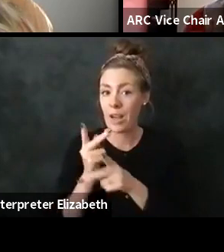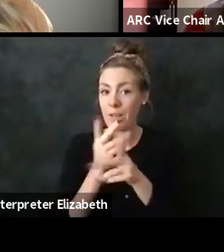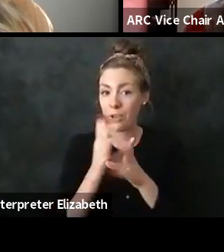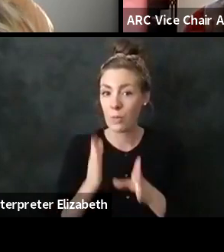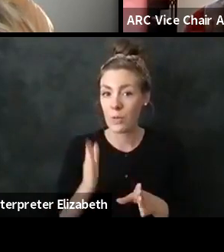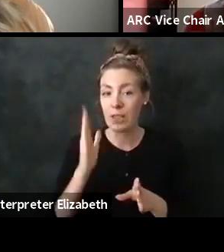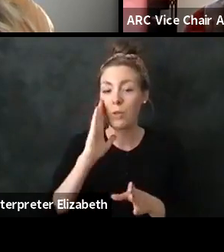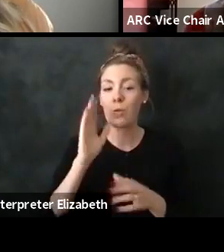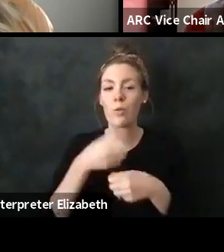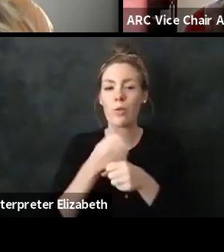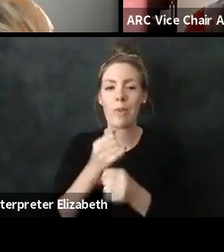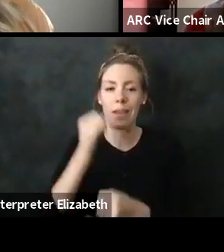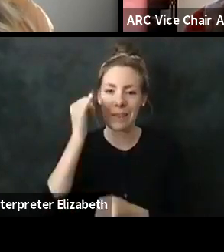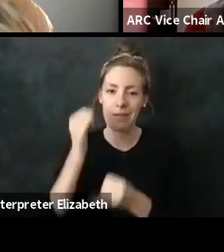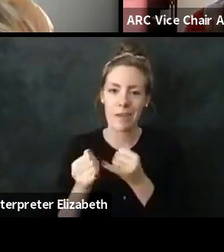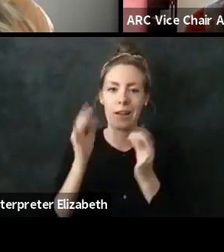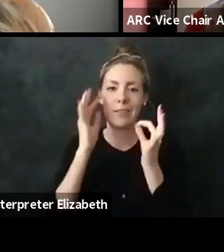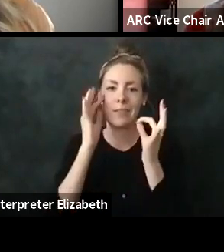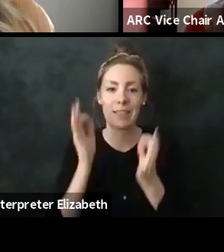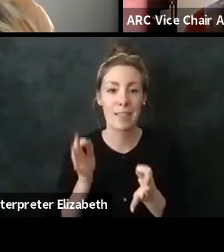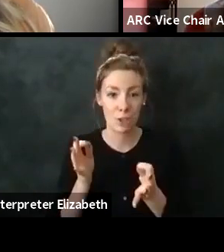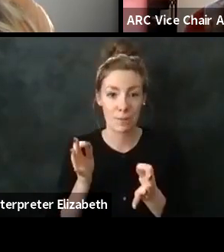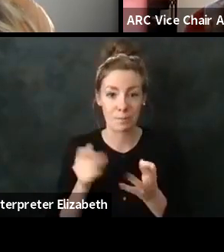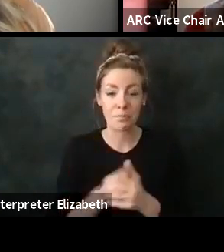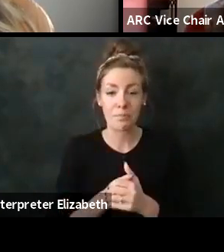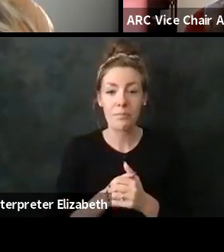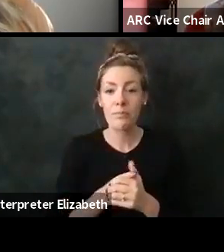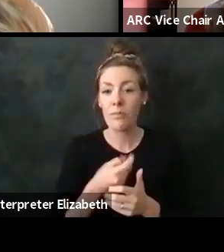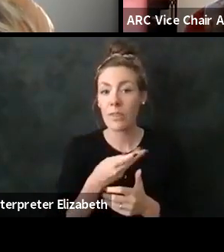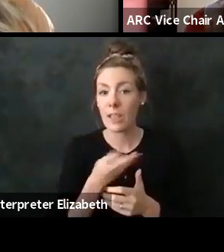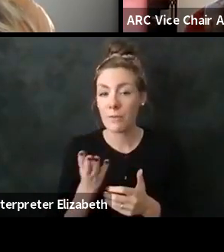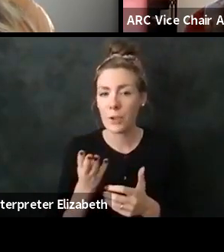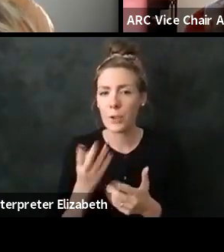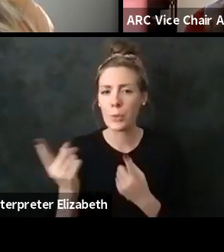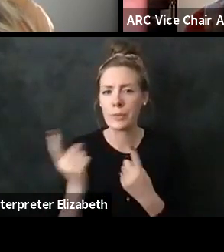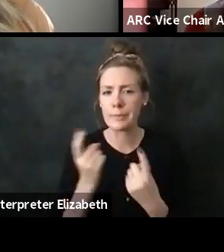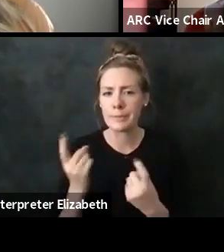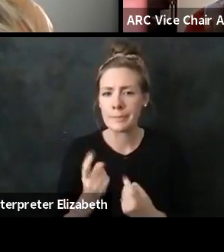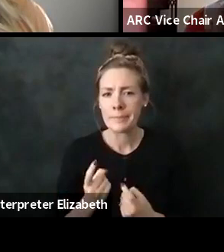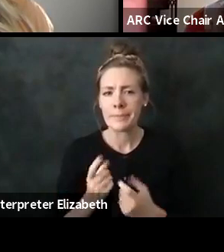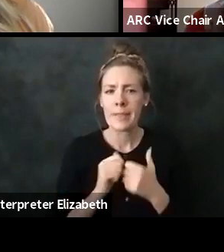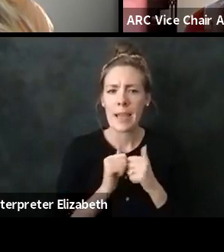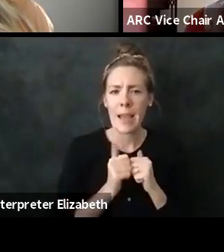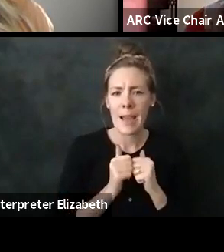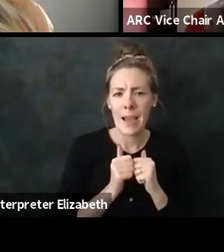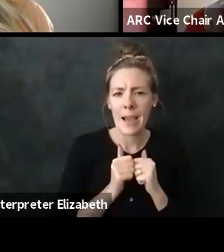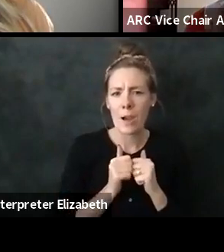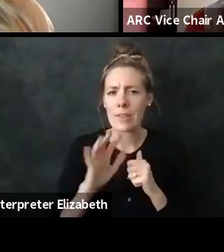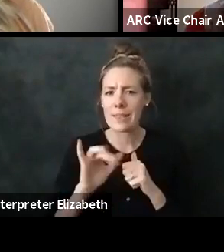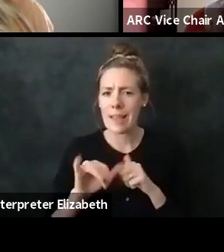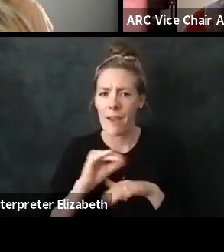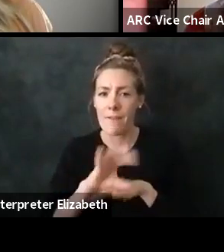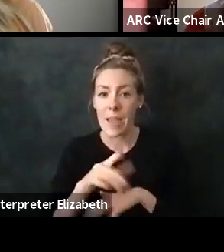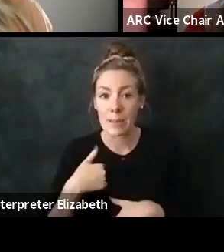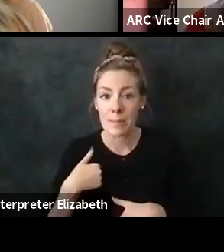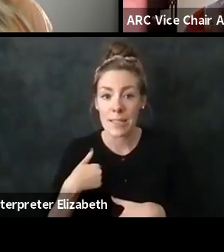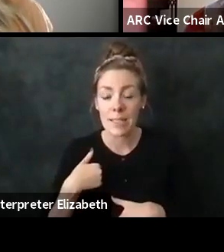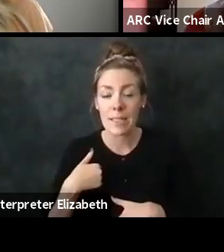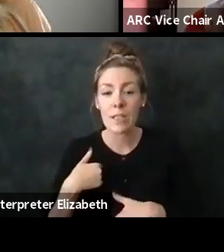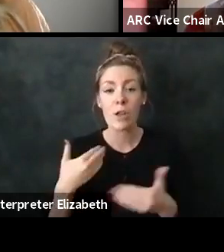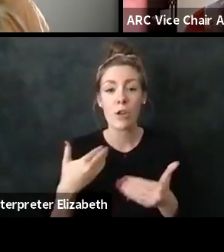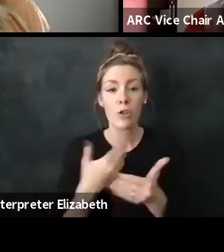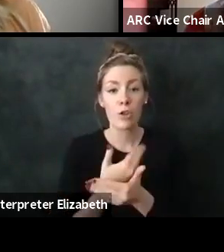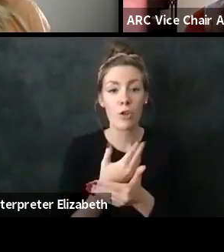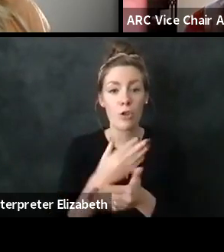then make the final map selection. So a few questions that folks have been asking, you know, how does redistricting affect me? The new election lines